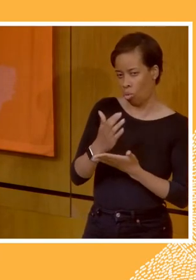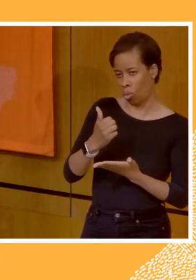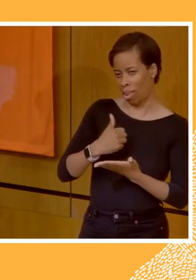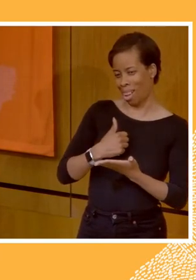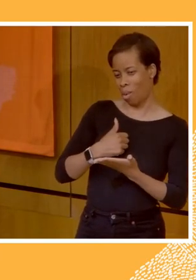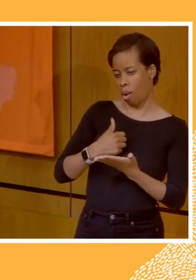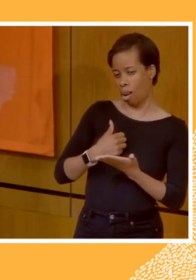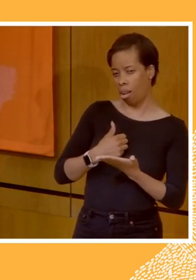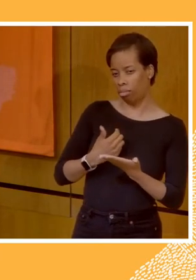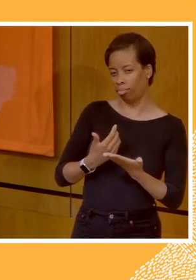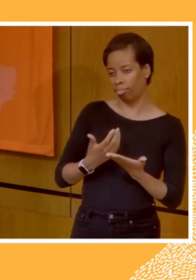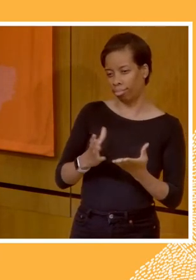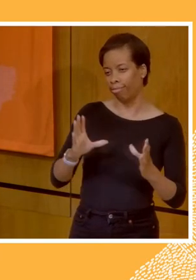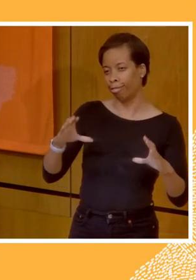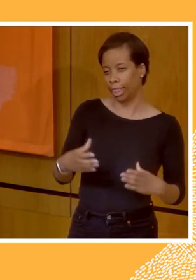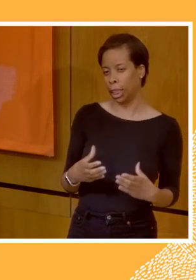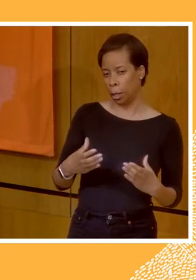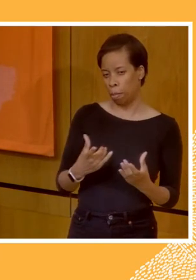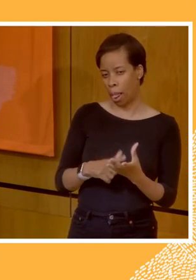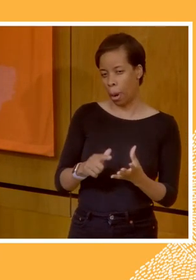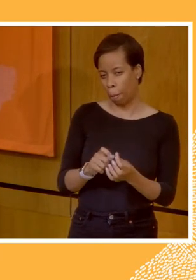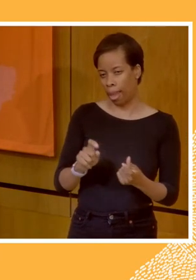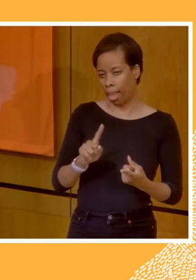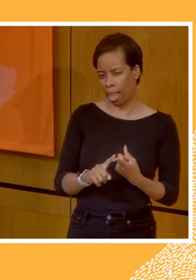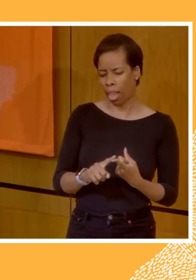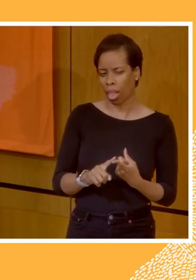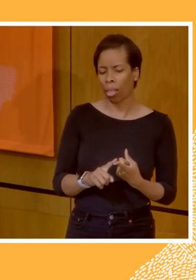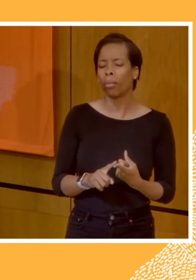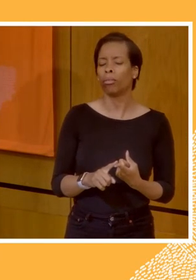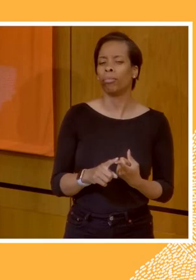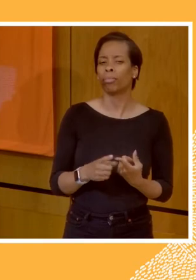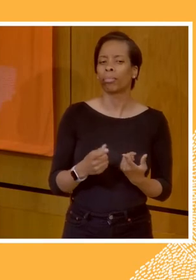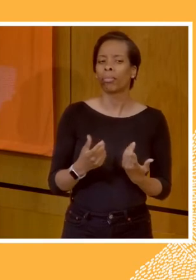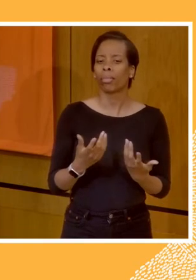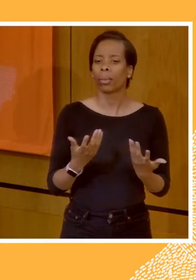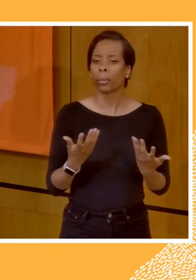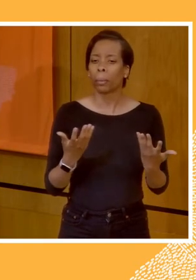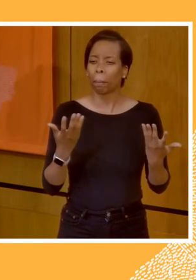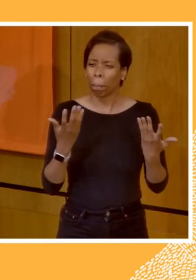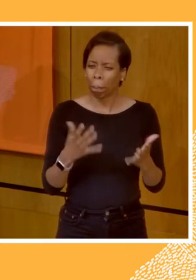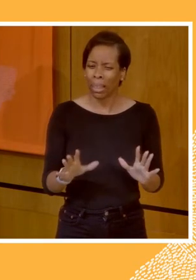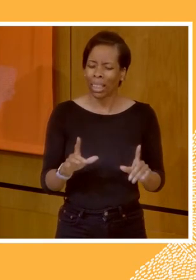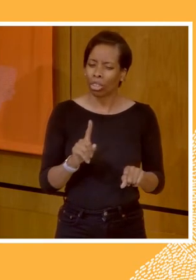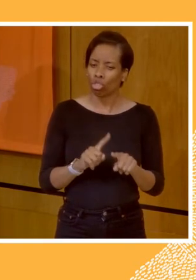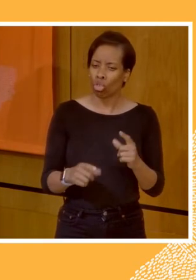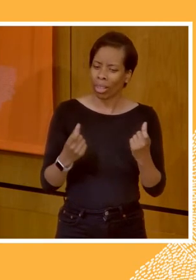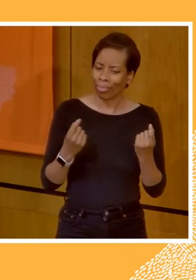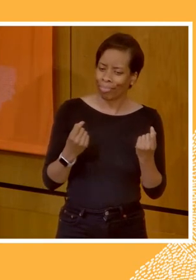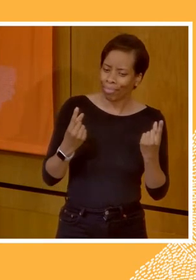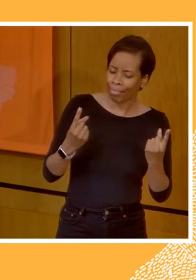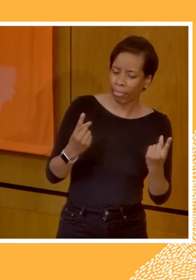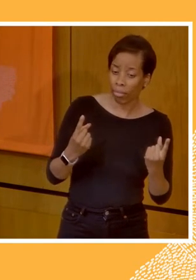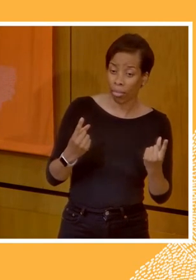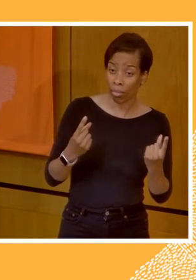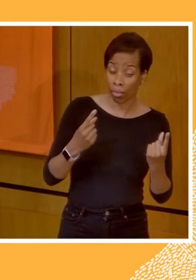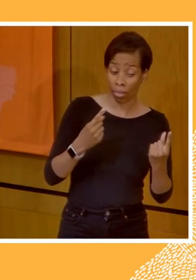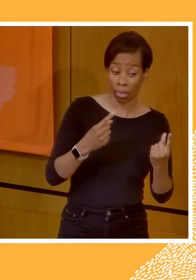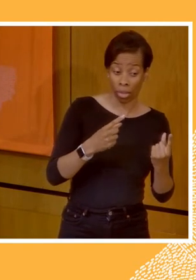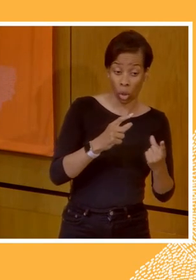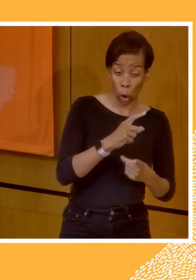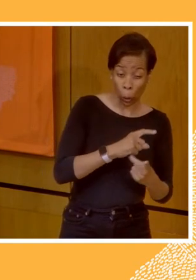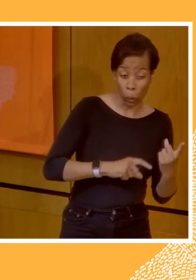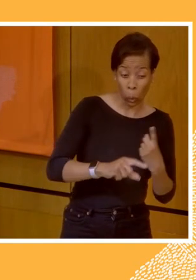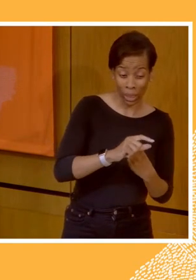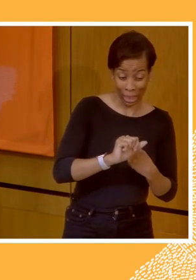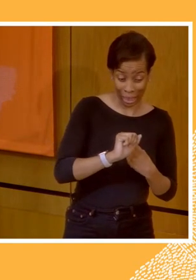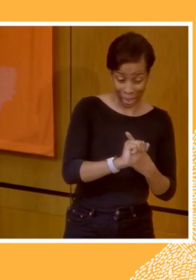we've been exploring an extremely complex relationship between environmental degradation and mental health of communities.